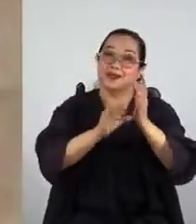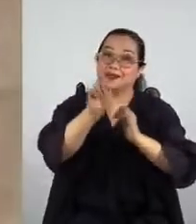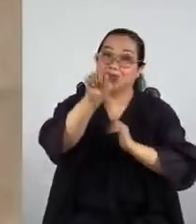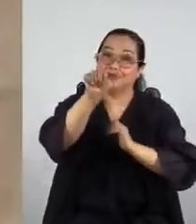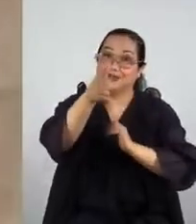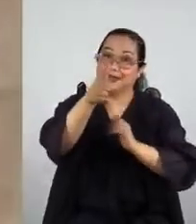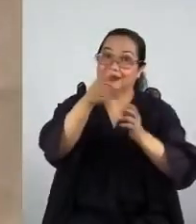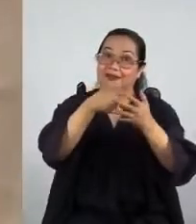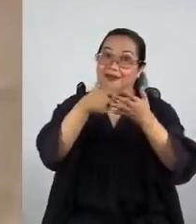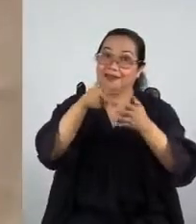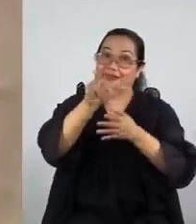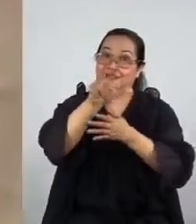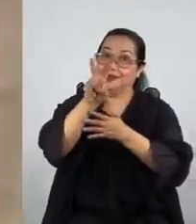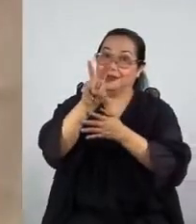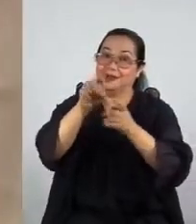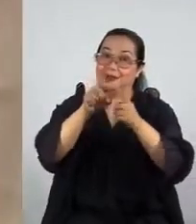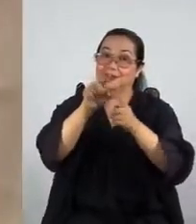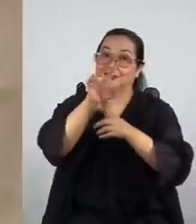34.